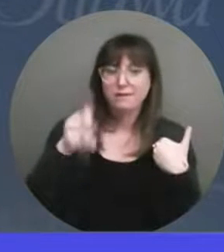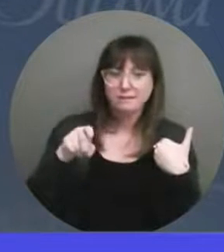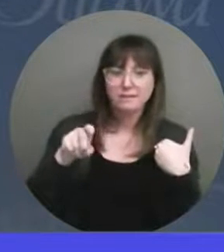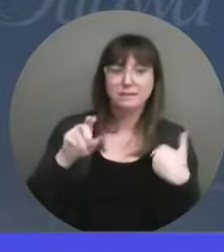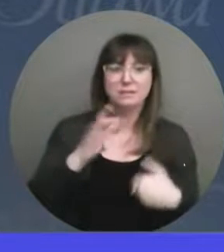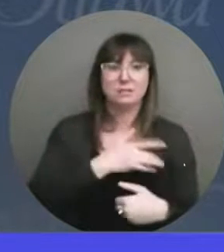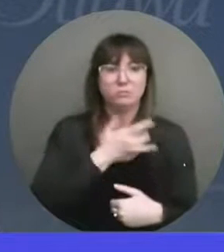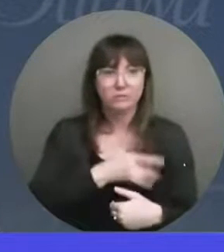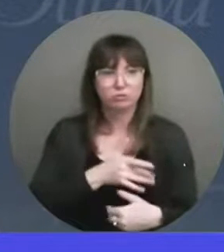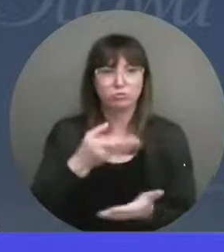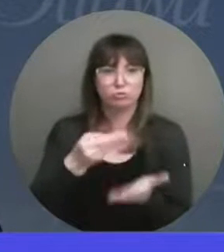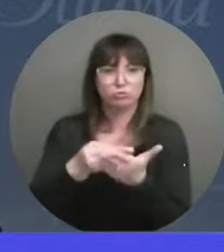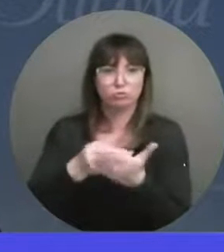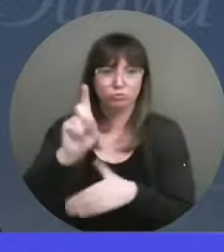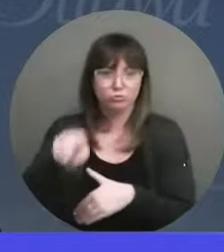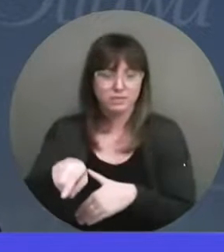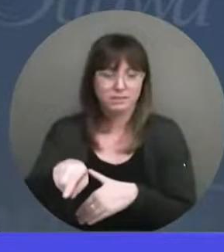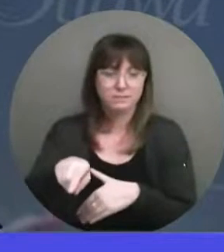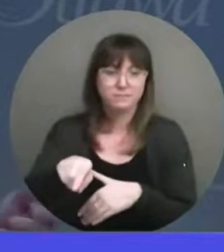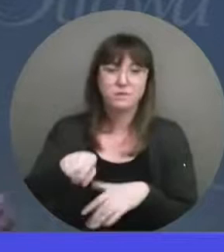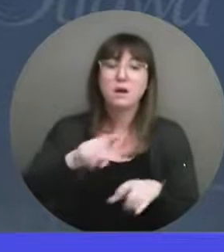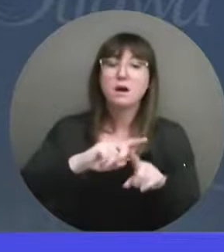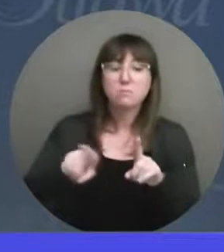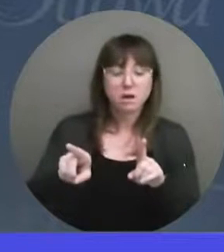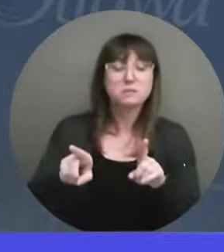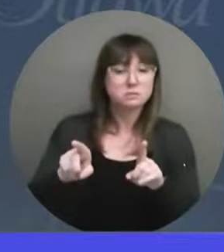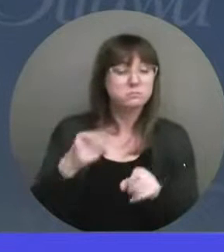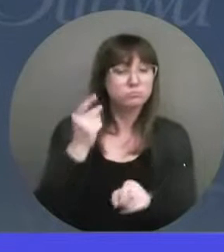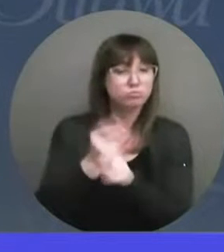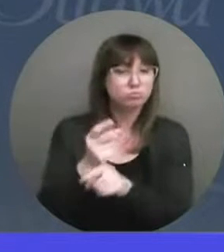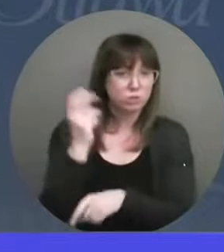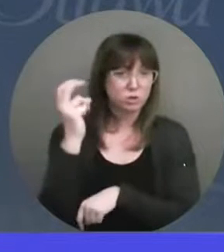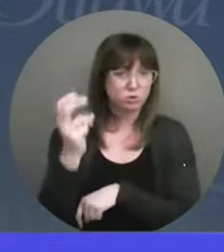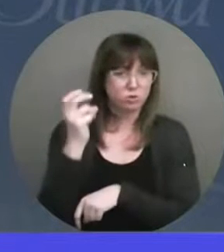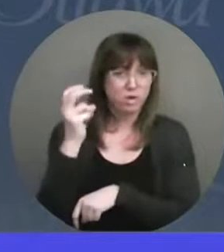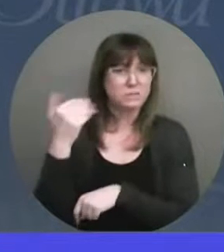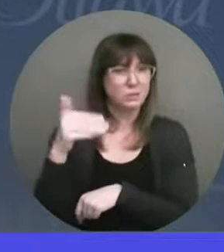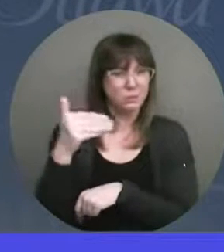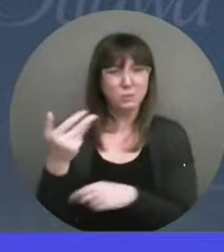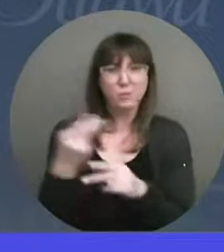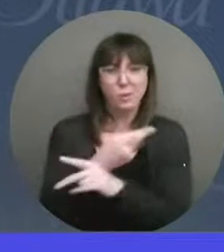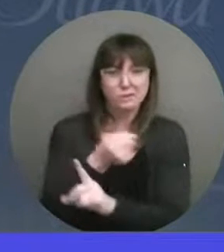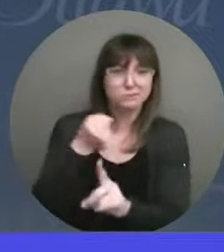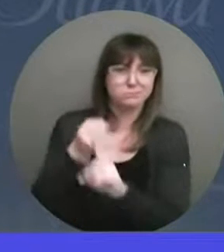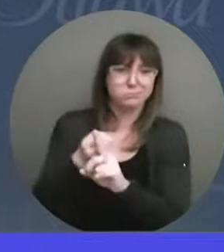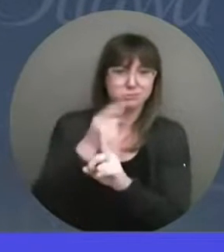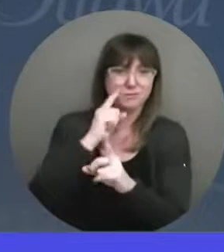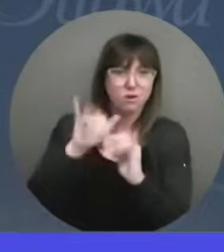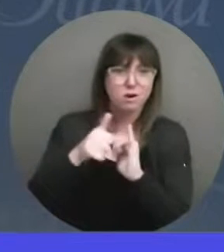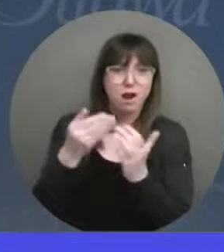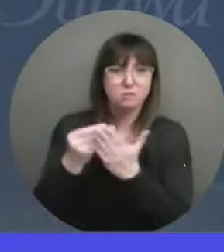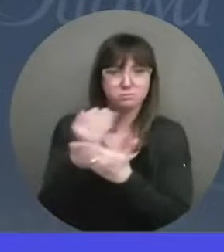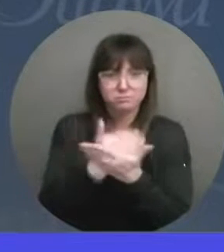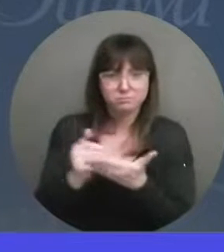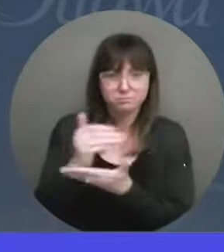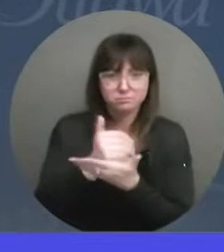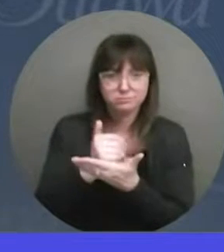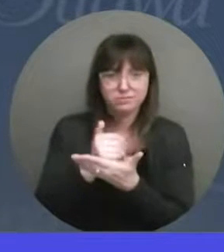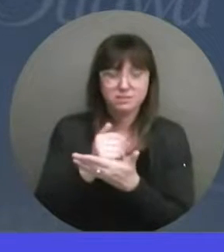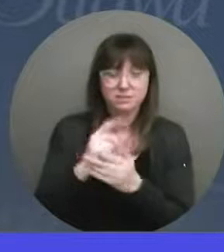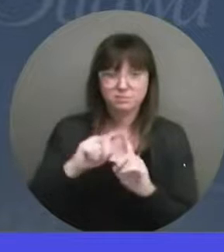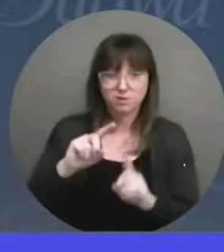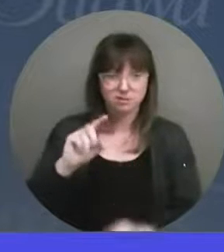But while there's no question transit is had the biggest hit in terms of revenue loss, that's the same with every transit system, by the